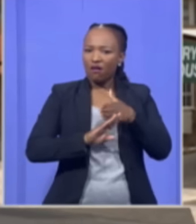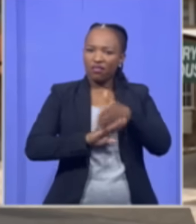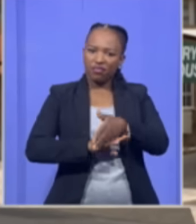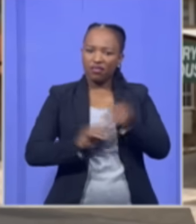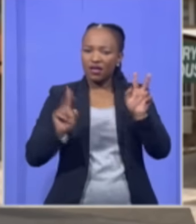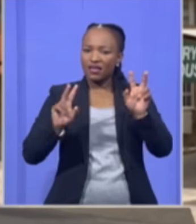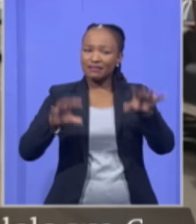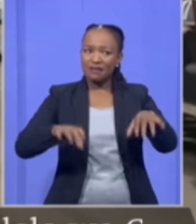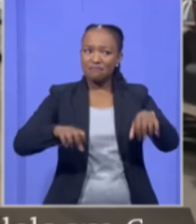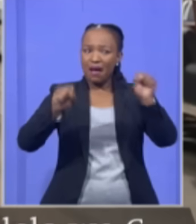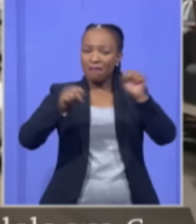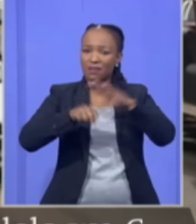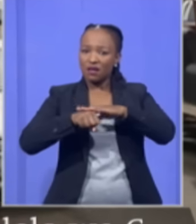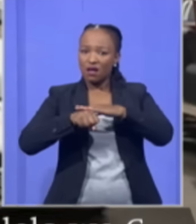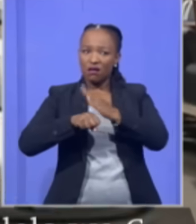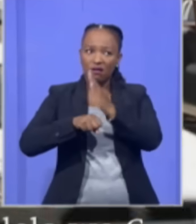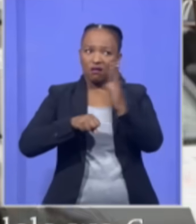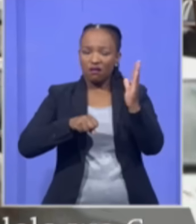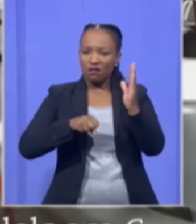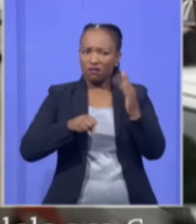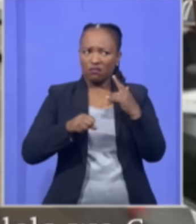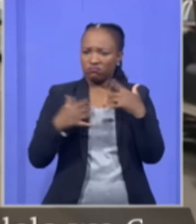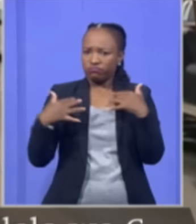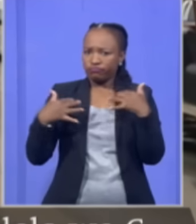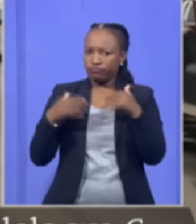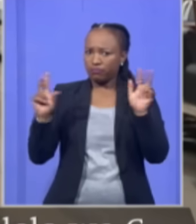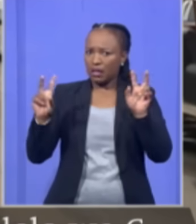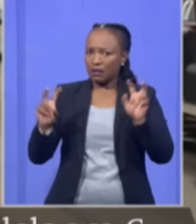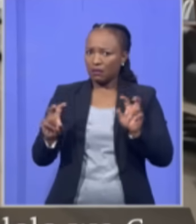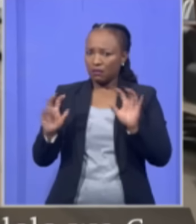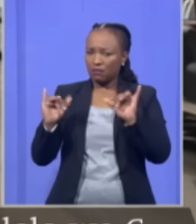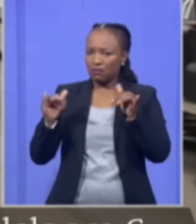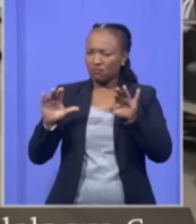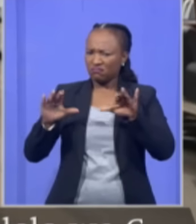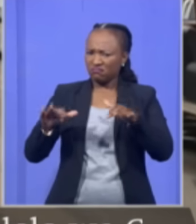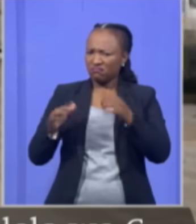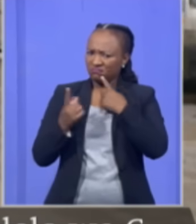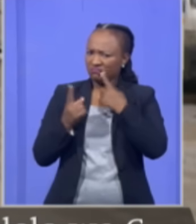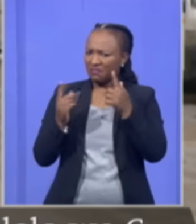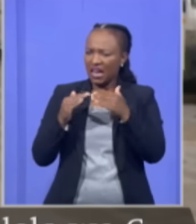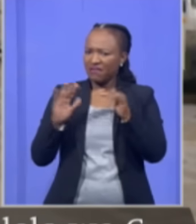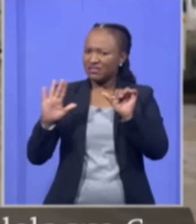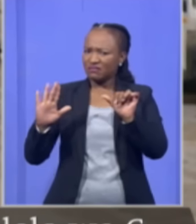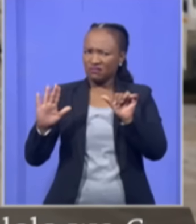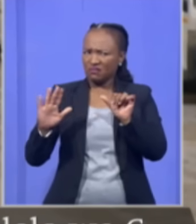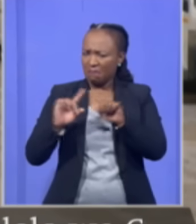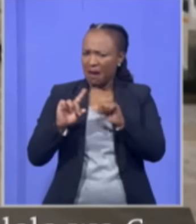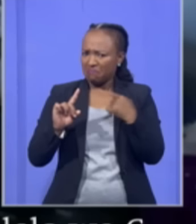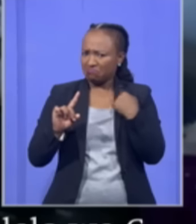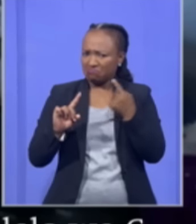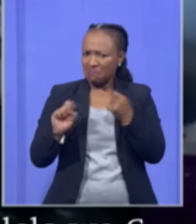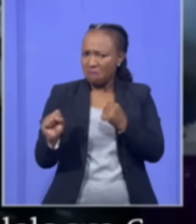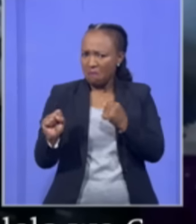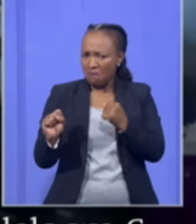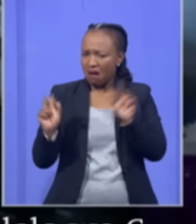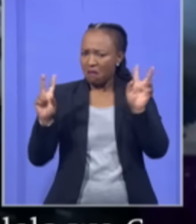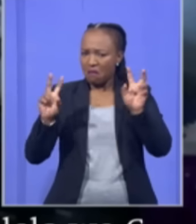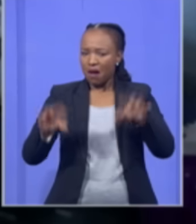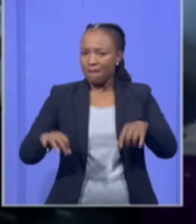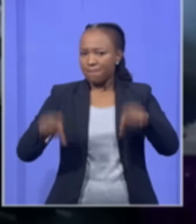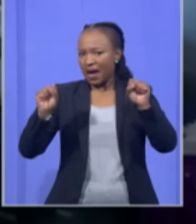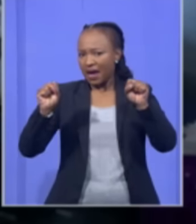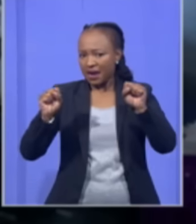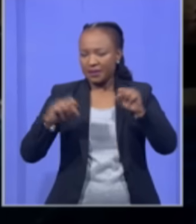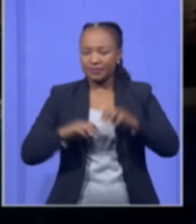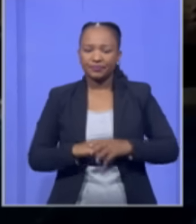nako tse itseng, mme ba makaditswe ke ha Eskom e phatlalatsa mokgahlelo wa botshelela wa timatima. Ate ditaba di sa le